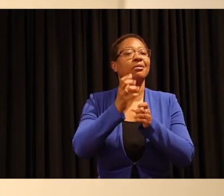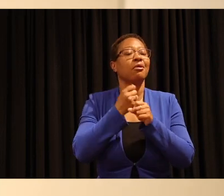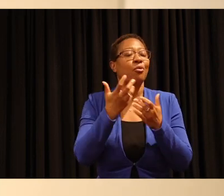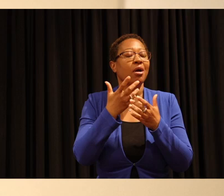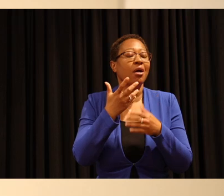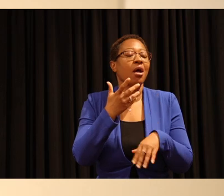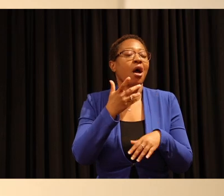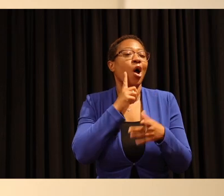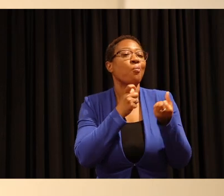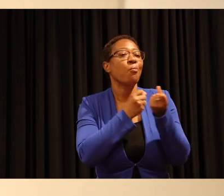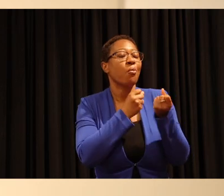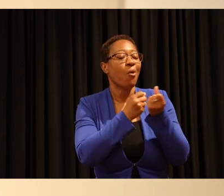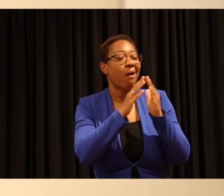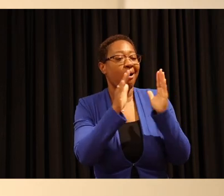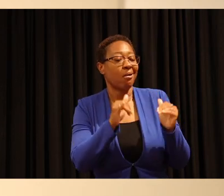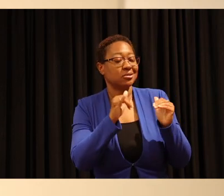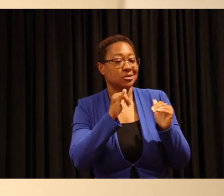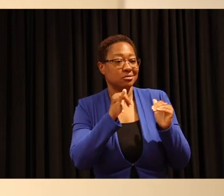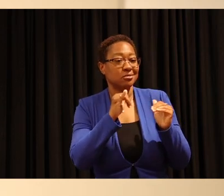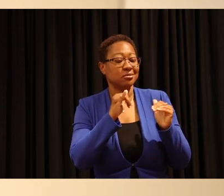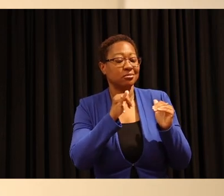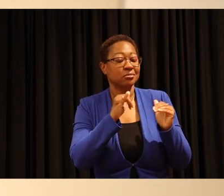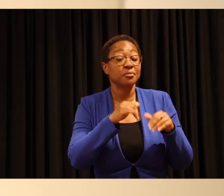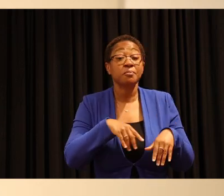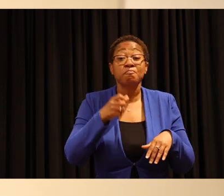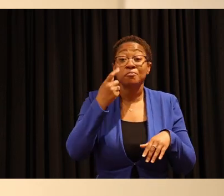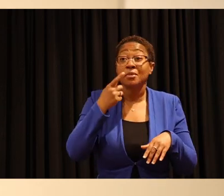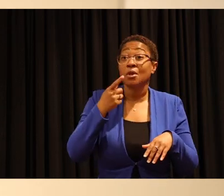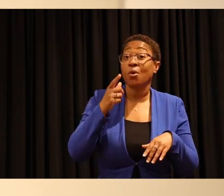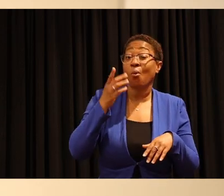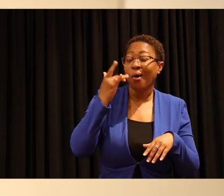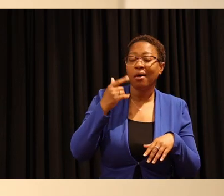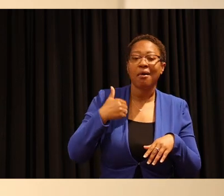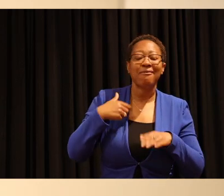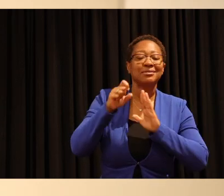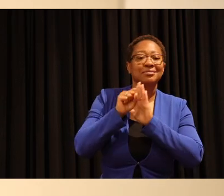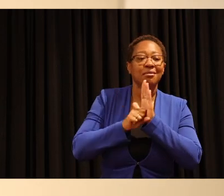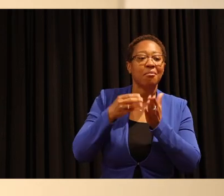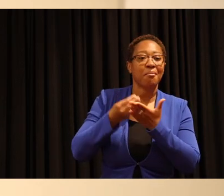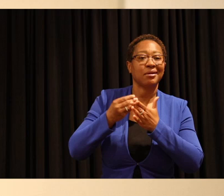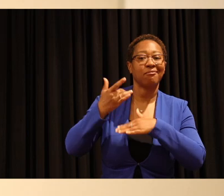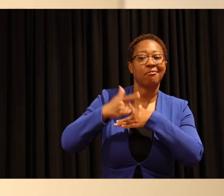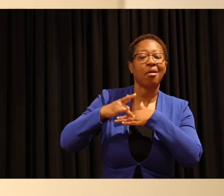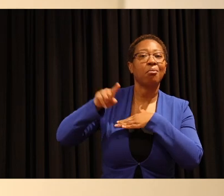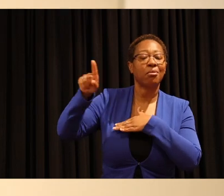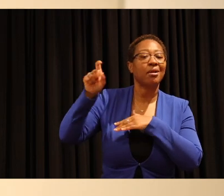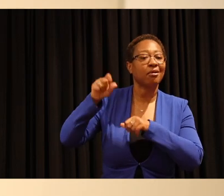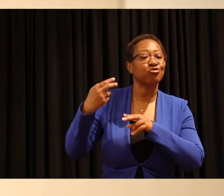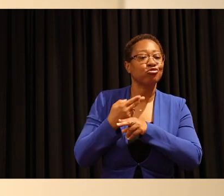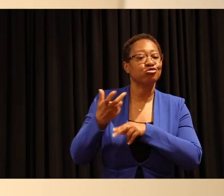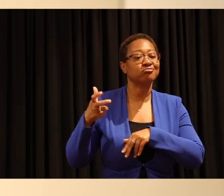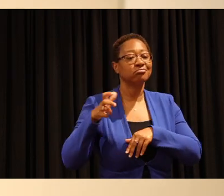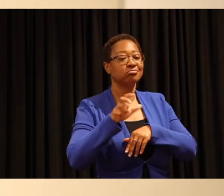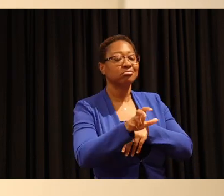communities. Because there's federal money, there's state money that we can use that they can put into building new houses.